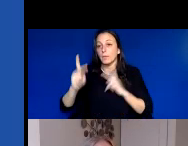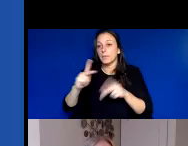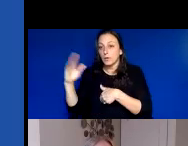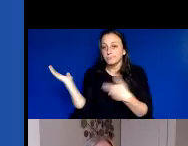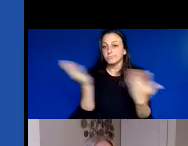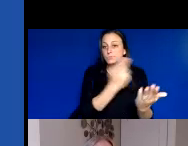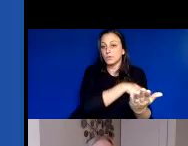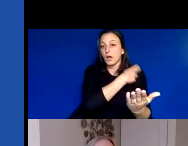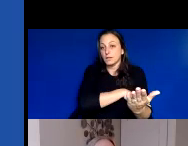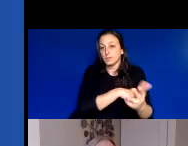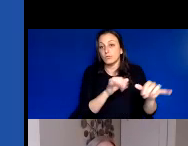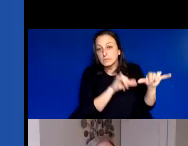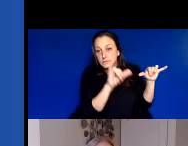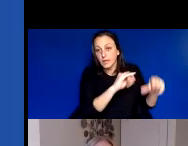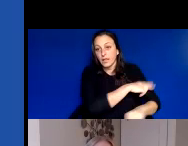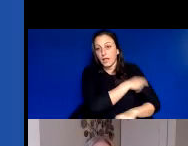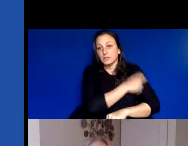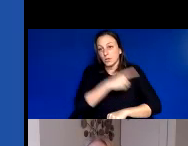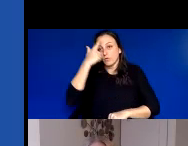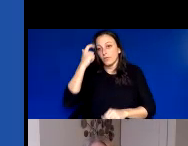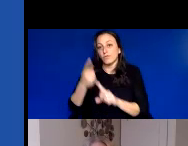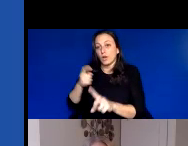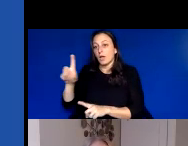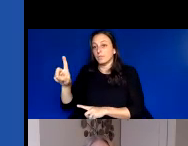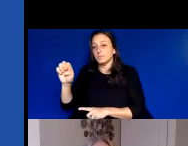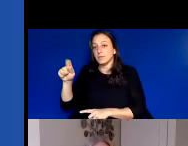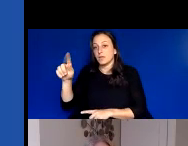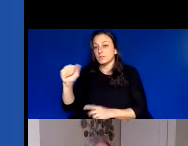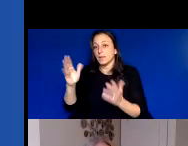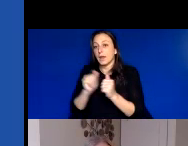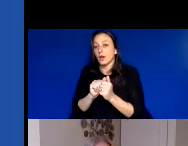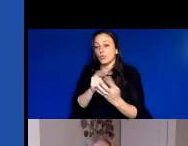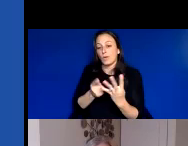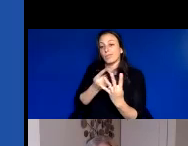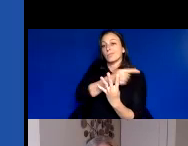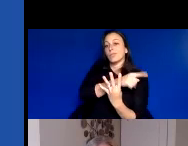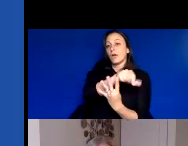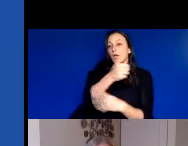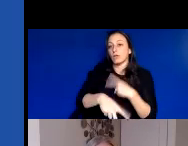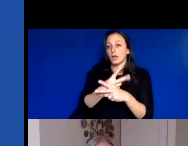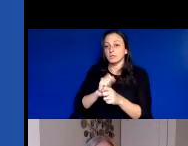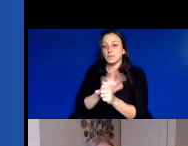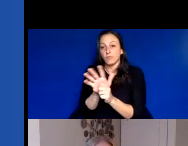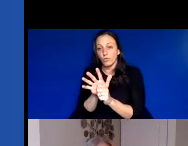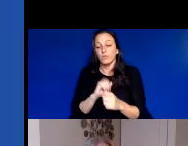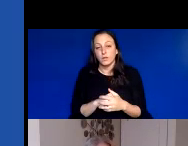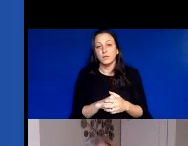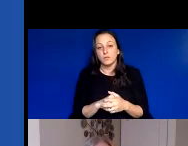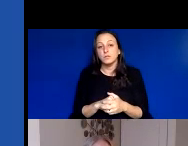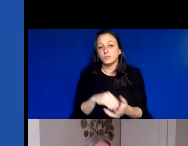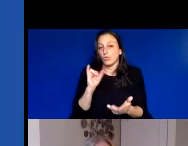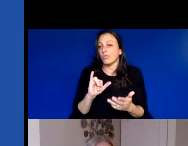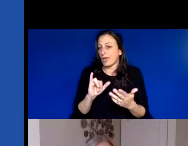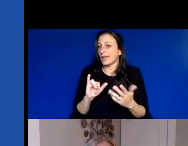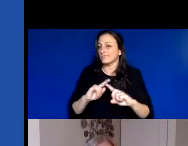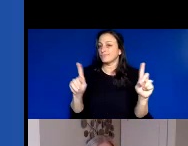the Delta variant compared to previous types of COVID-19. So certainly a concerning trend there as well. So